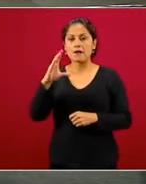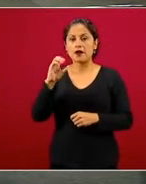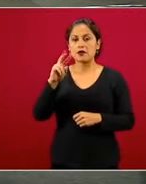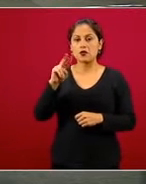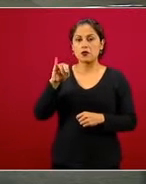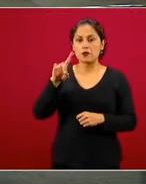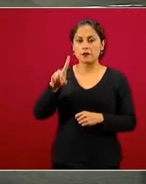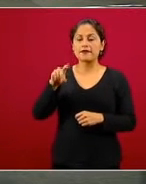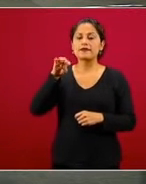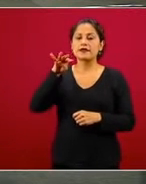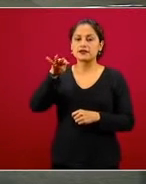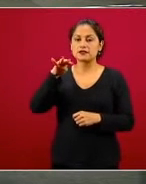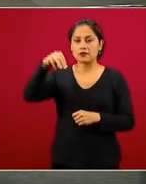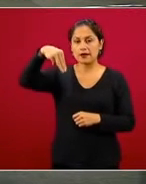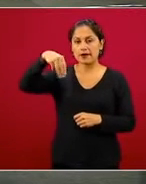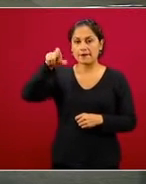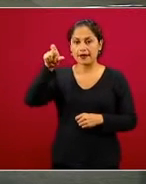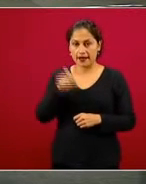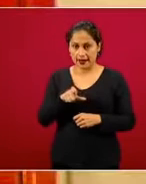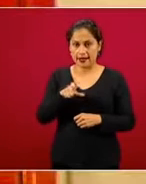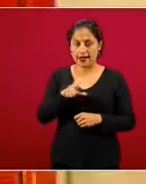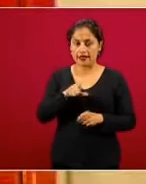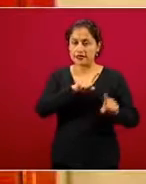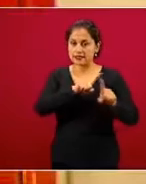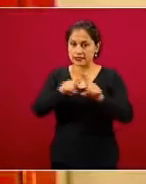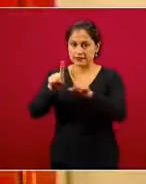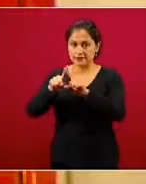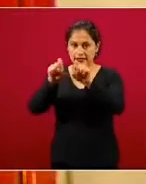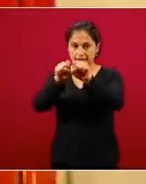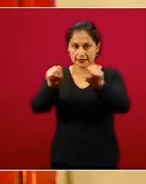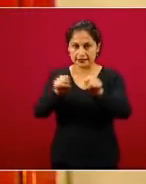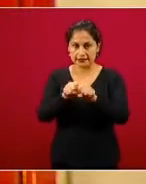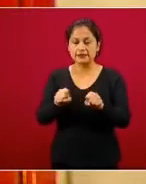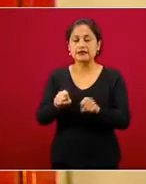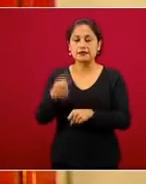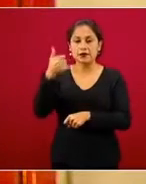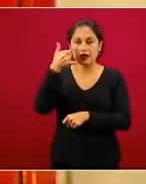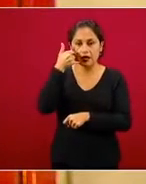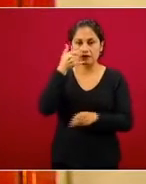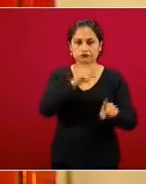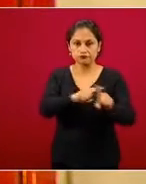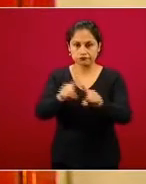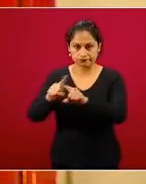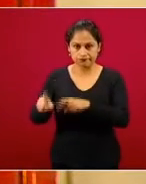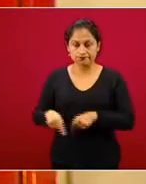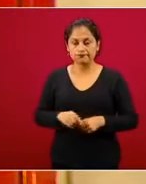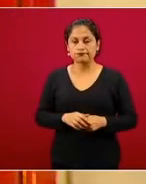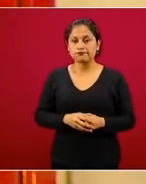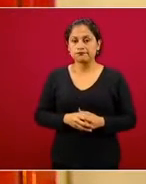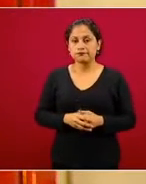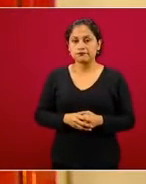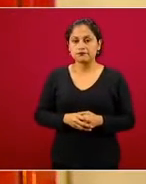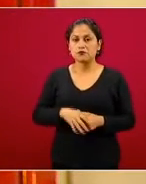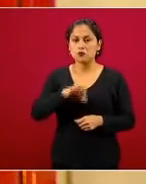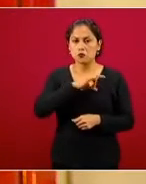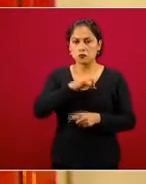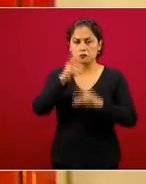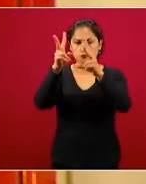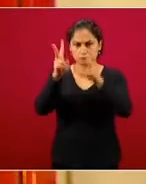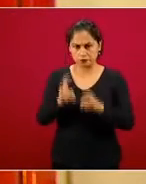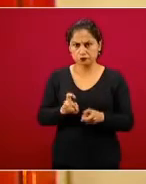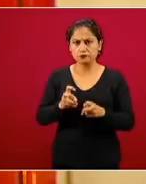Also, we have the app COVID-19 MX, which is available to download in iPhone